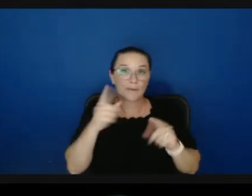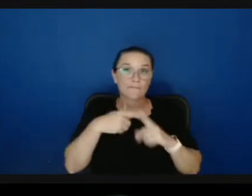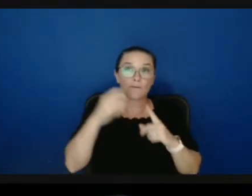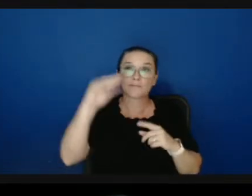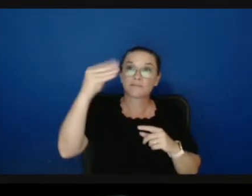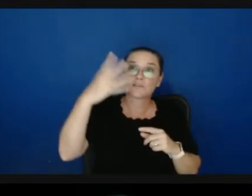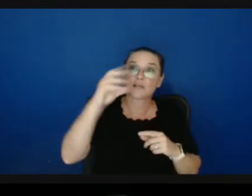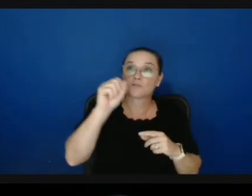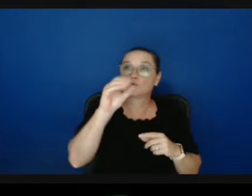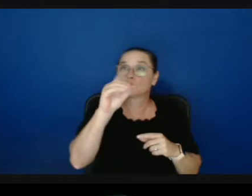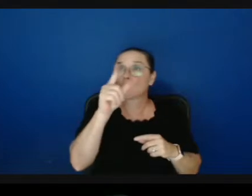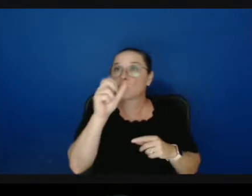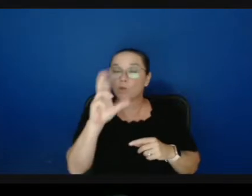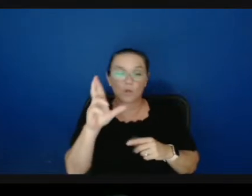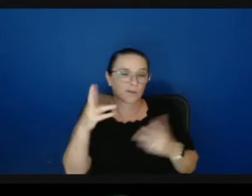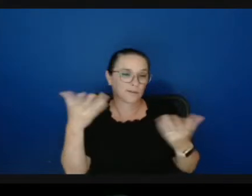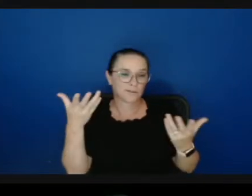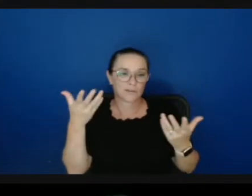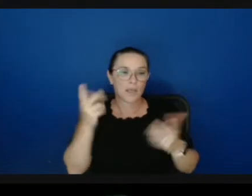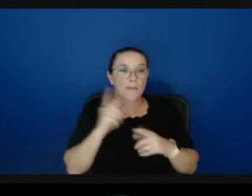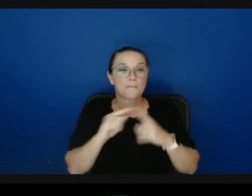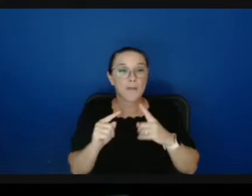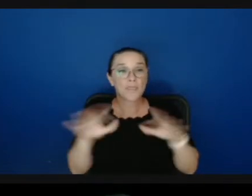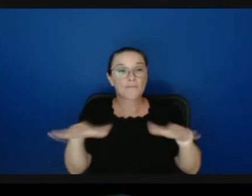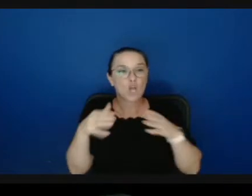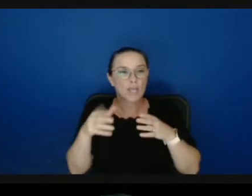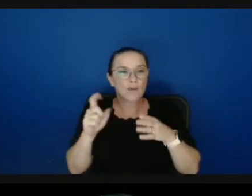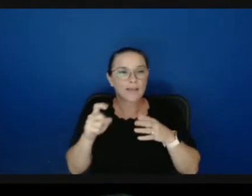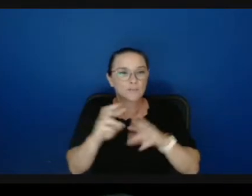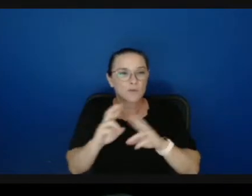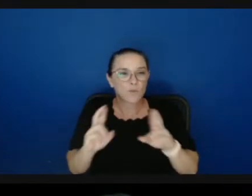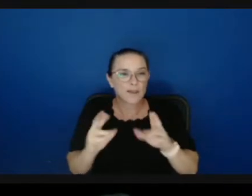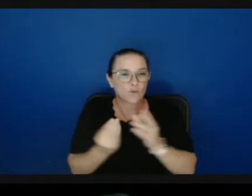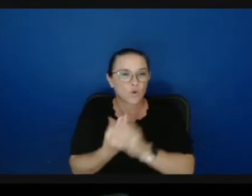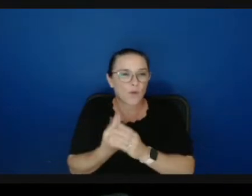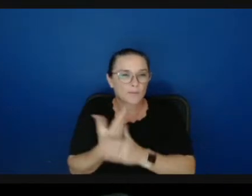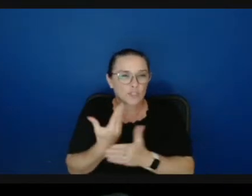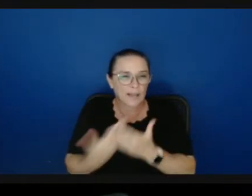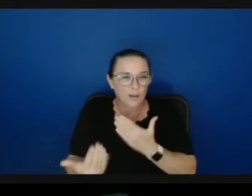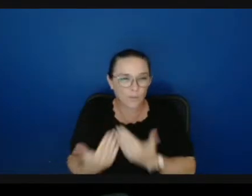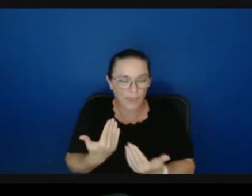volcano's got to be ready to go already at that point in time. That's basically it.